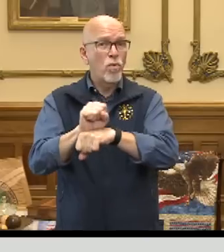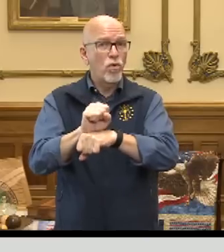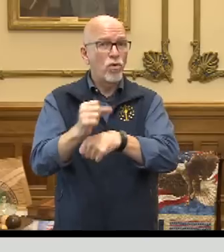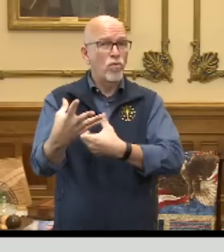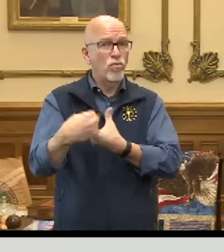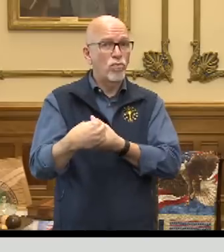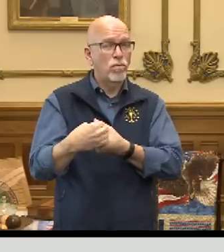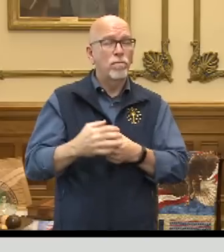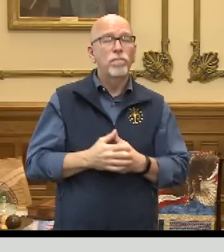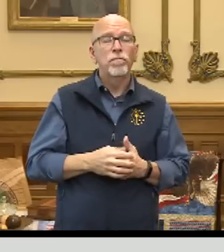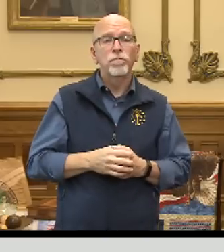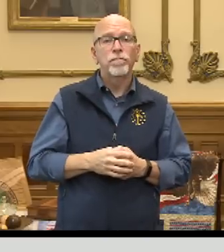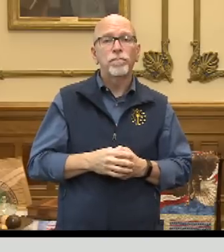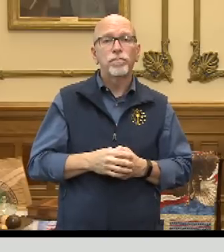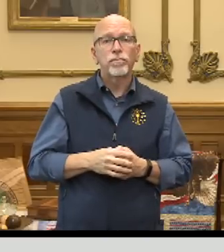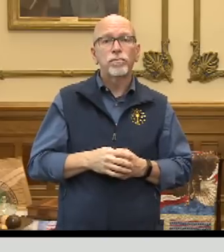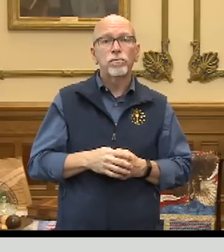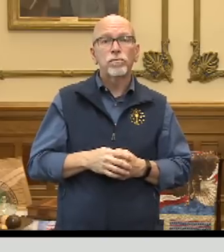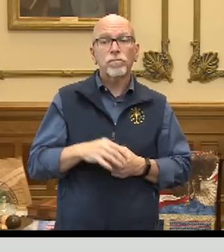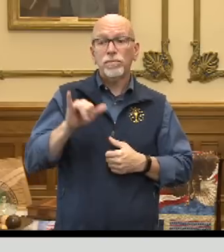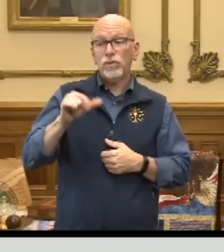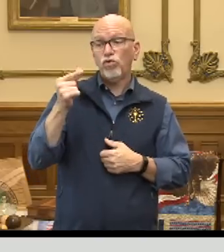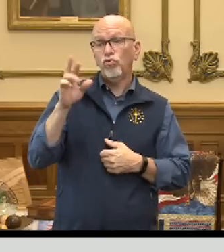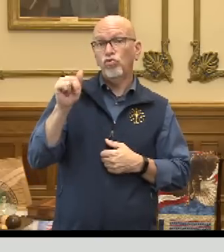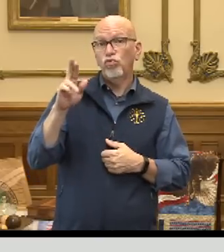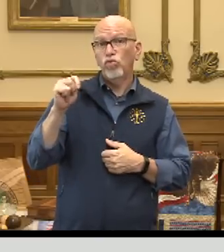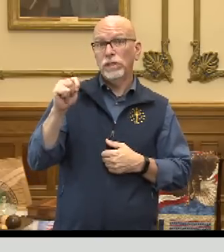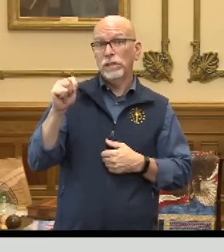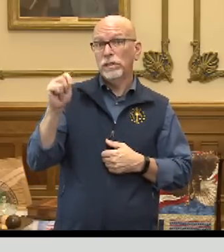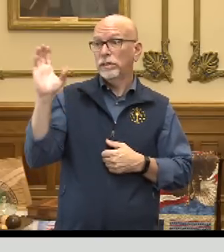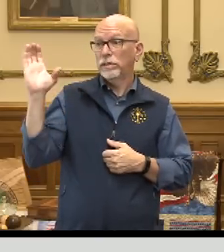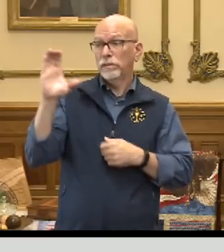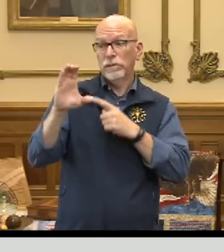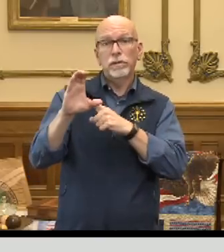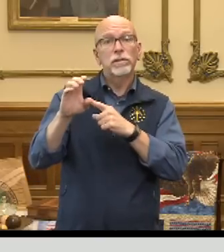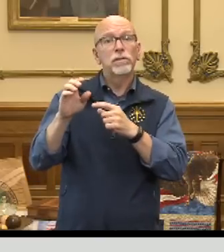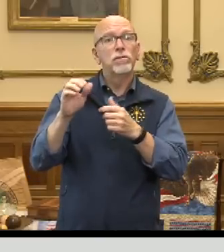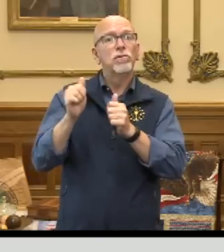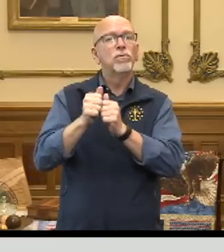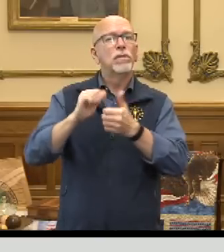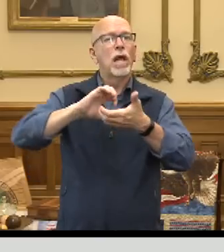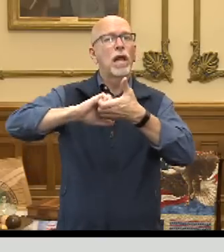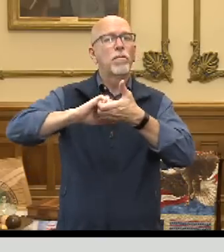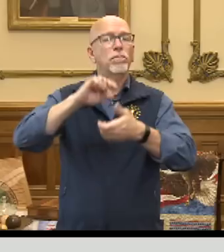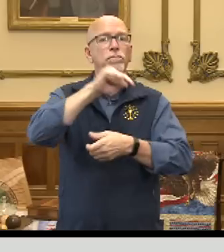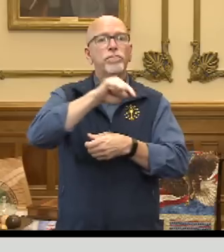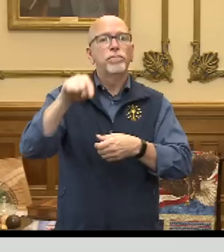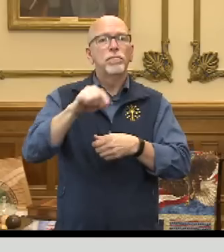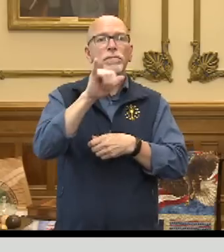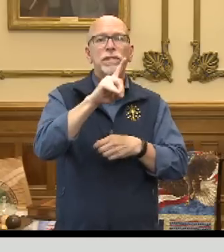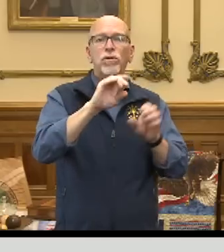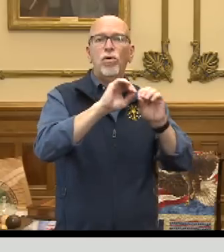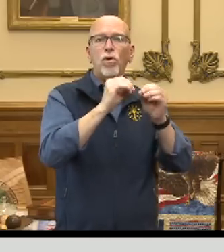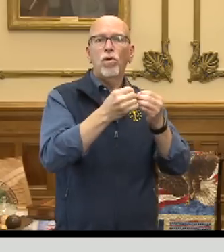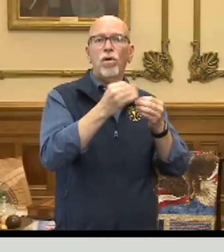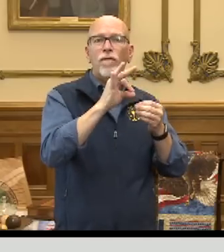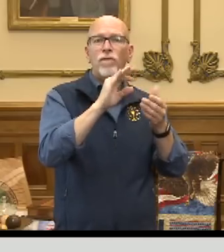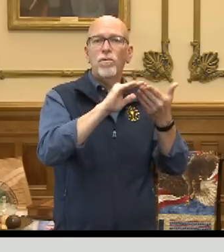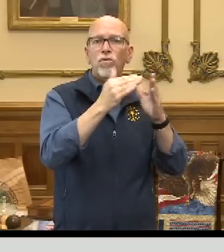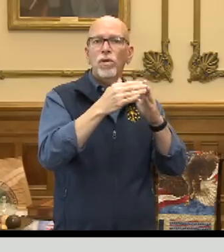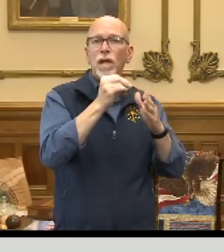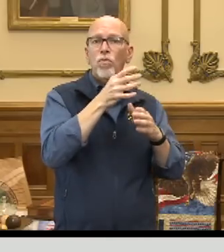inclusion. This grant is being made available through a collaboration between the Indiana Office of Community and